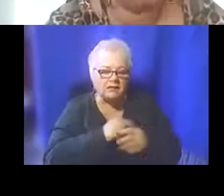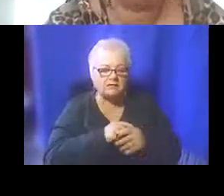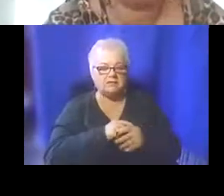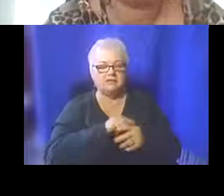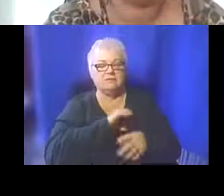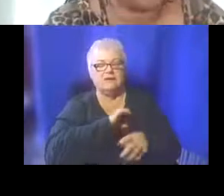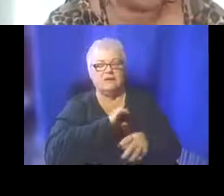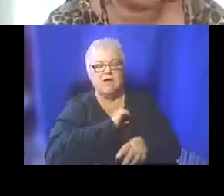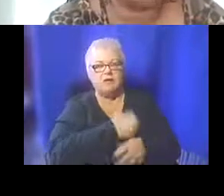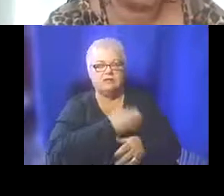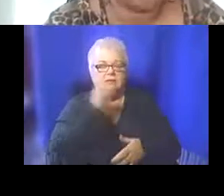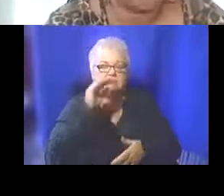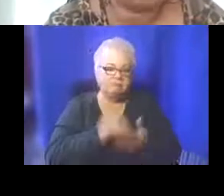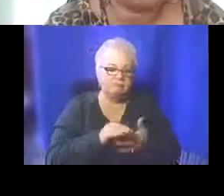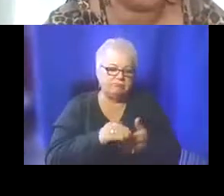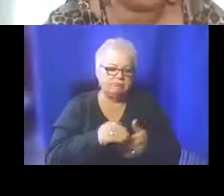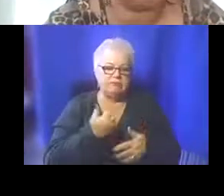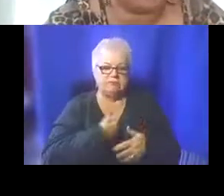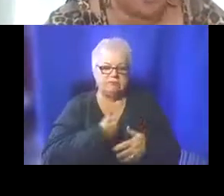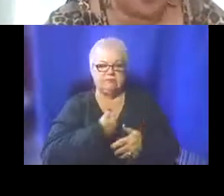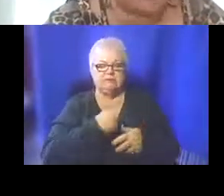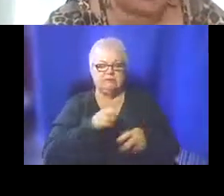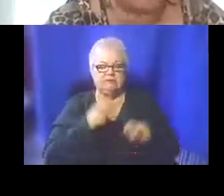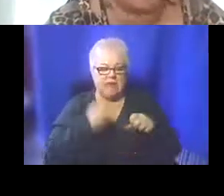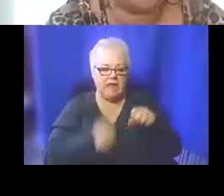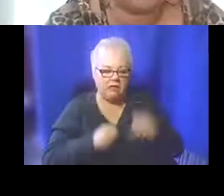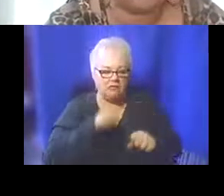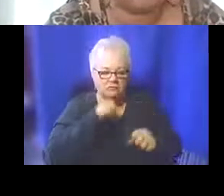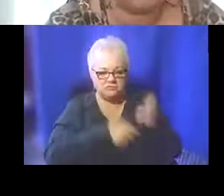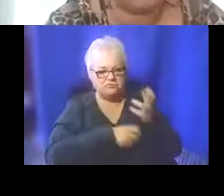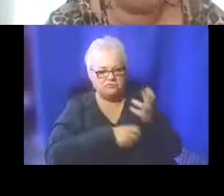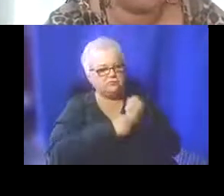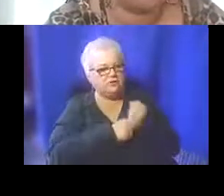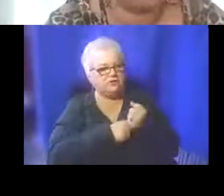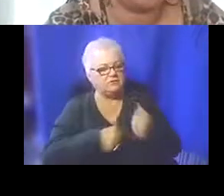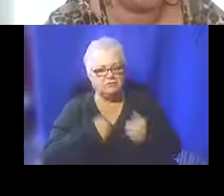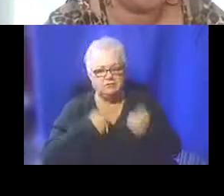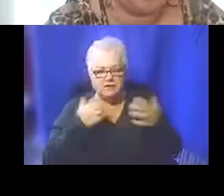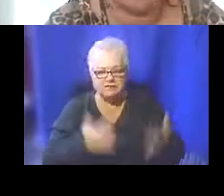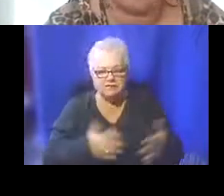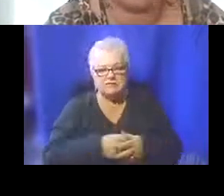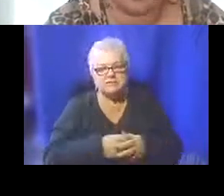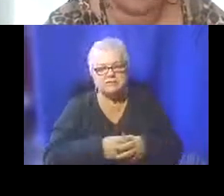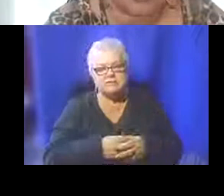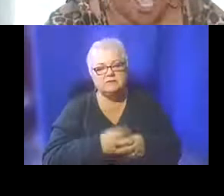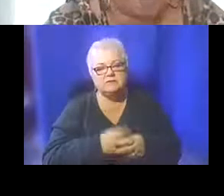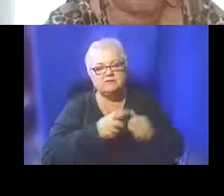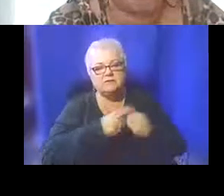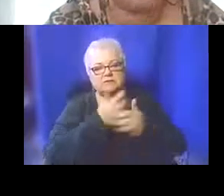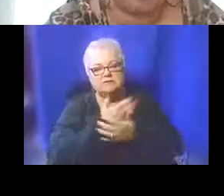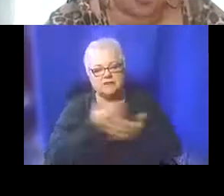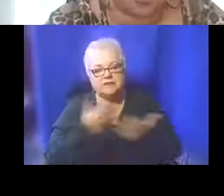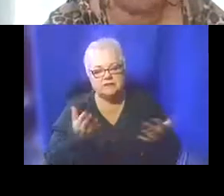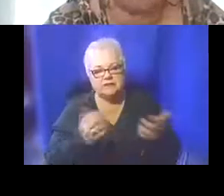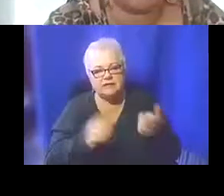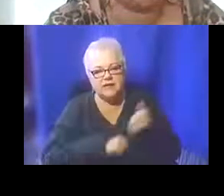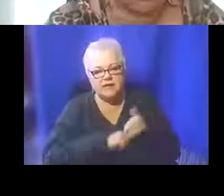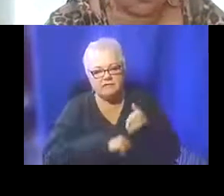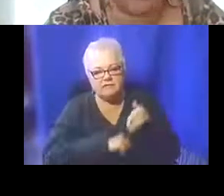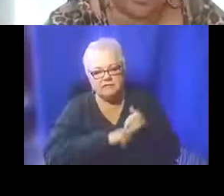self-doubt, mistrust of survivors. And that's a big one to key into, because the first thing as advocates that